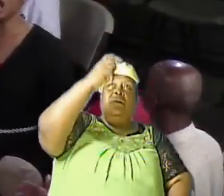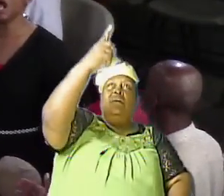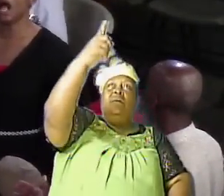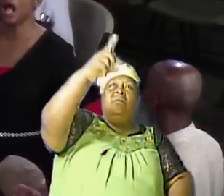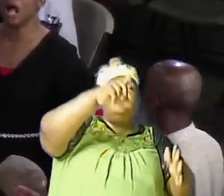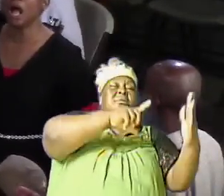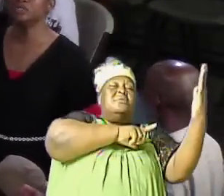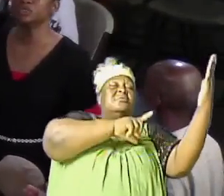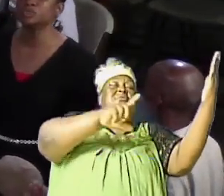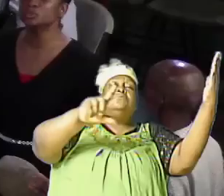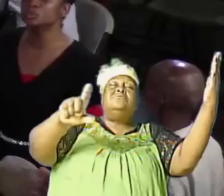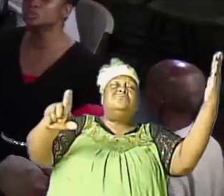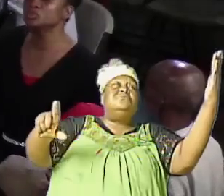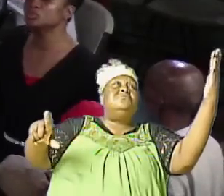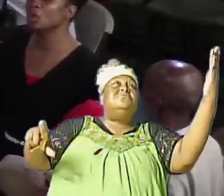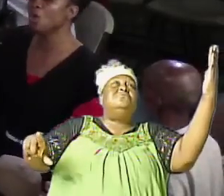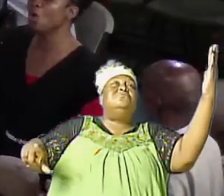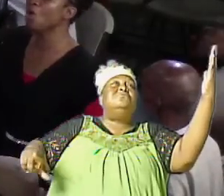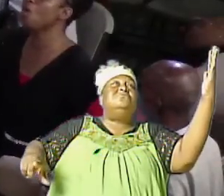Great are you,